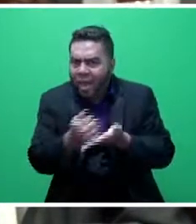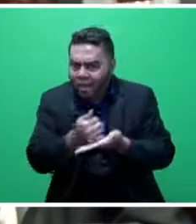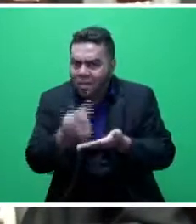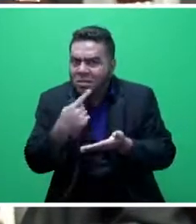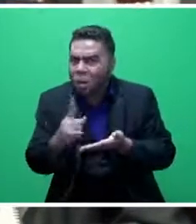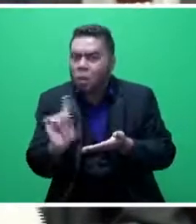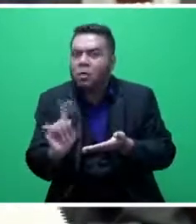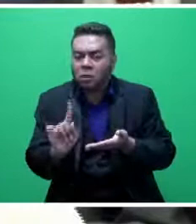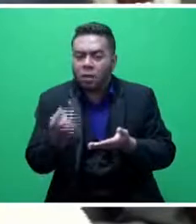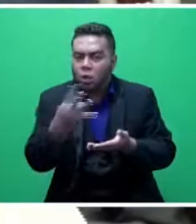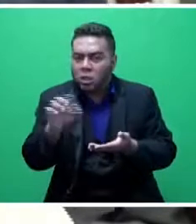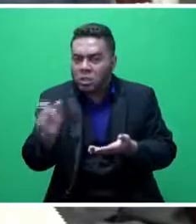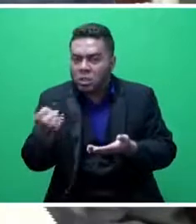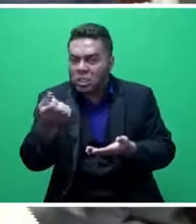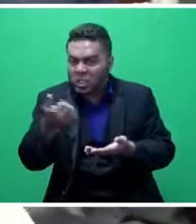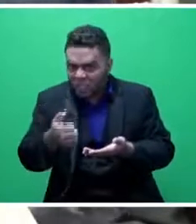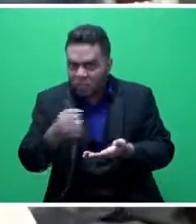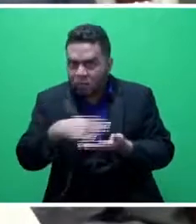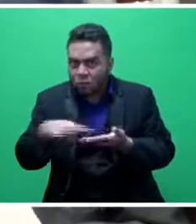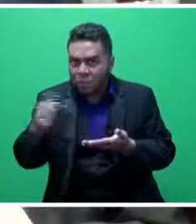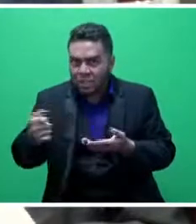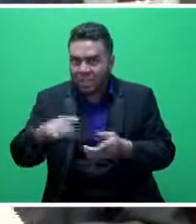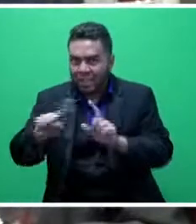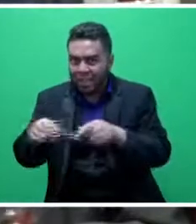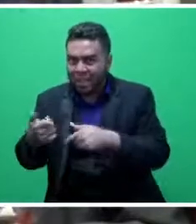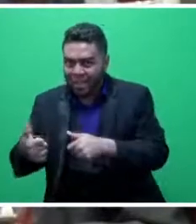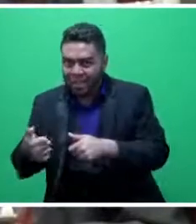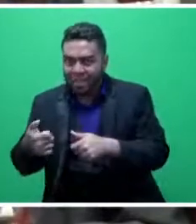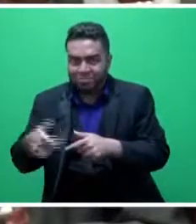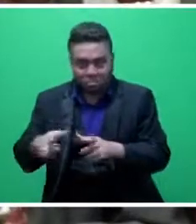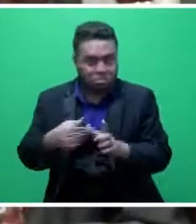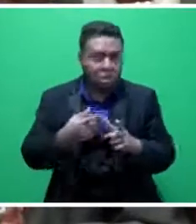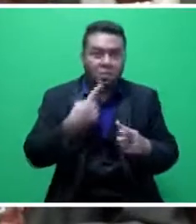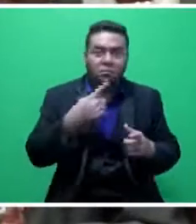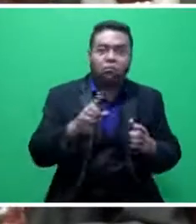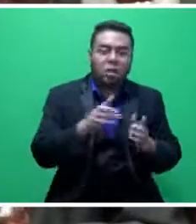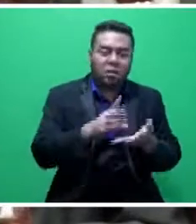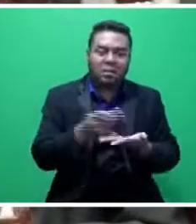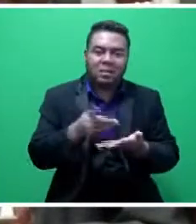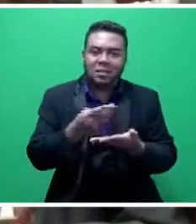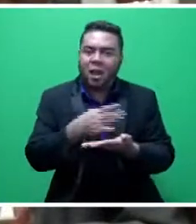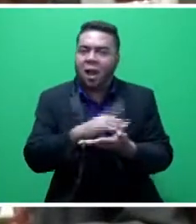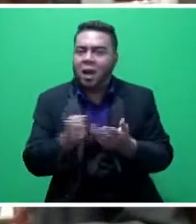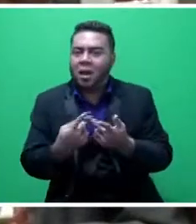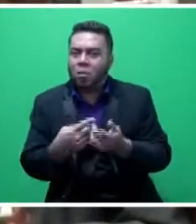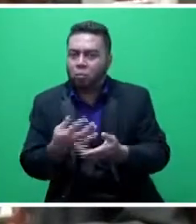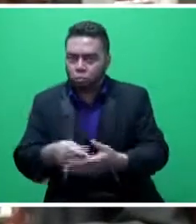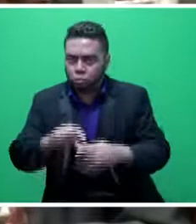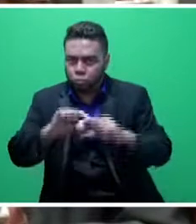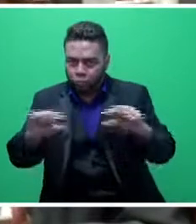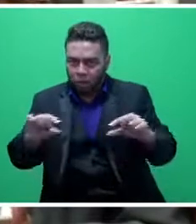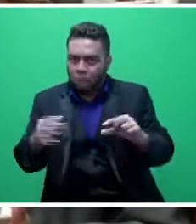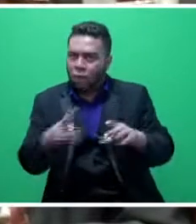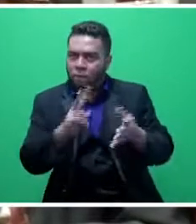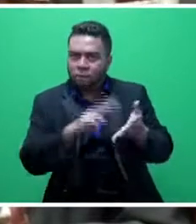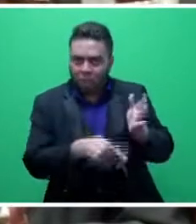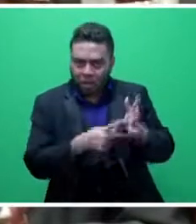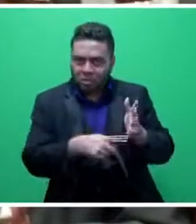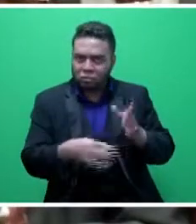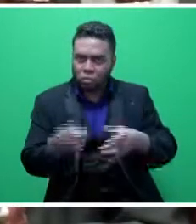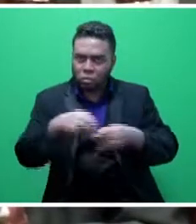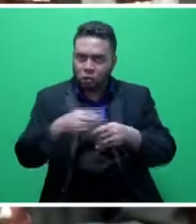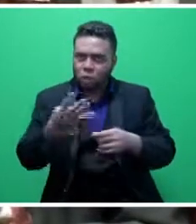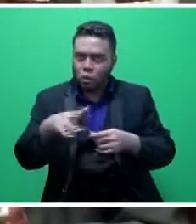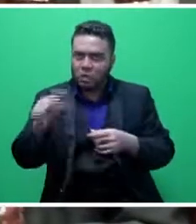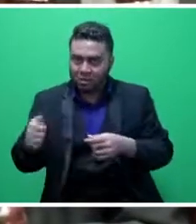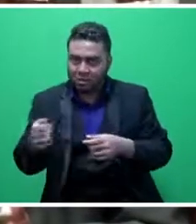evasion. The bill amends section 48(7) of the Act by deleting other than that imposed under section 46 At